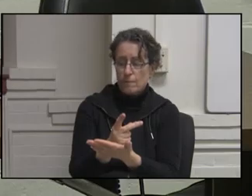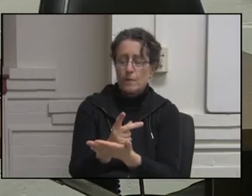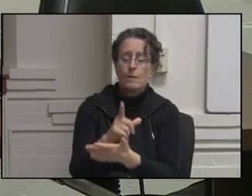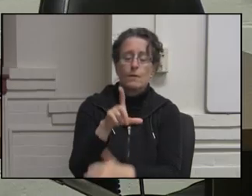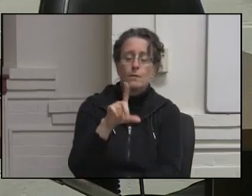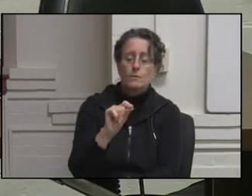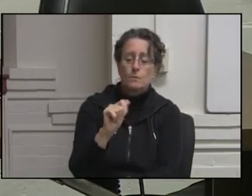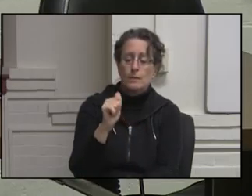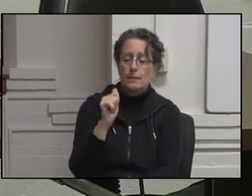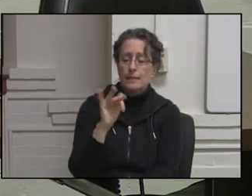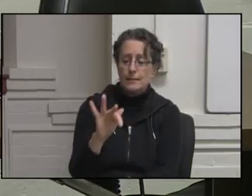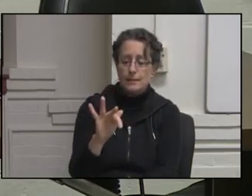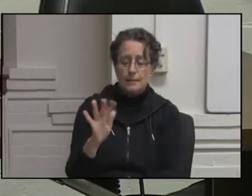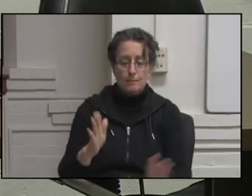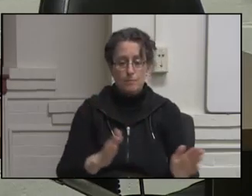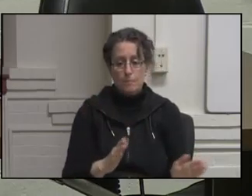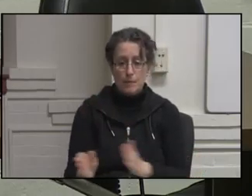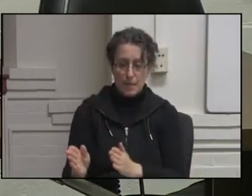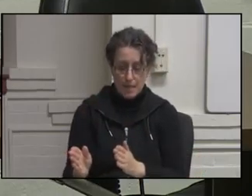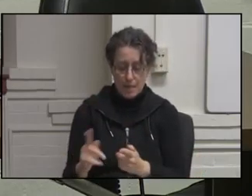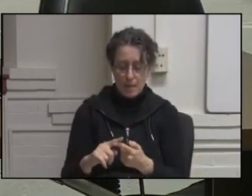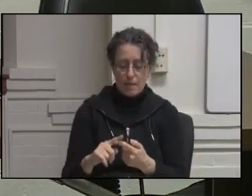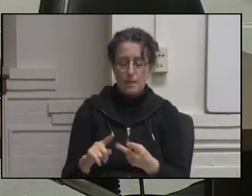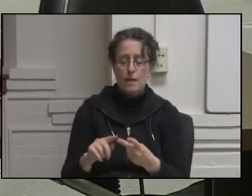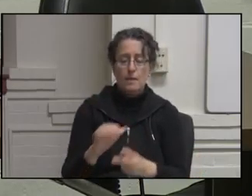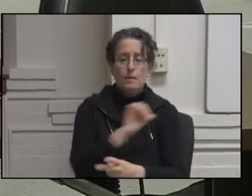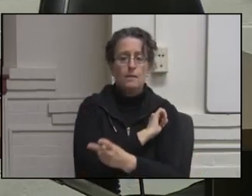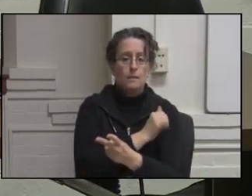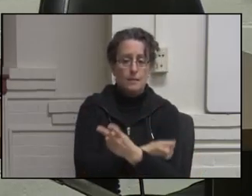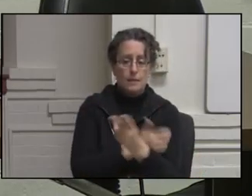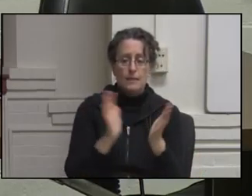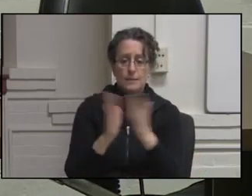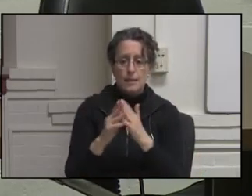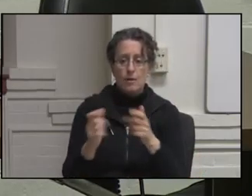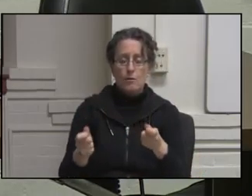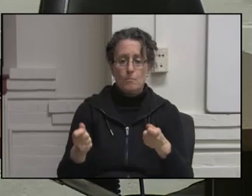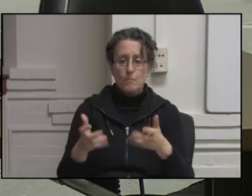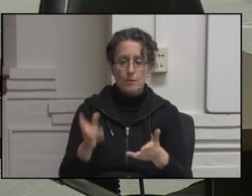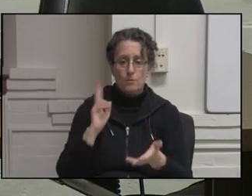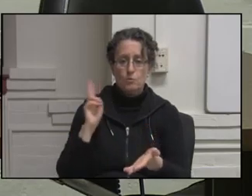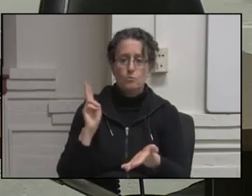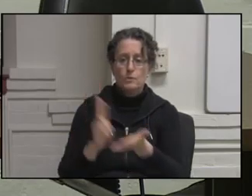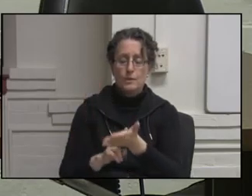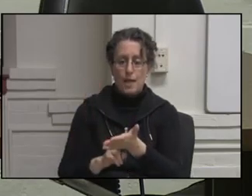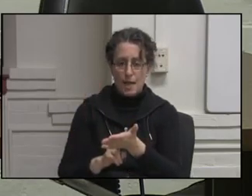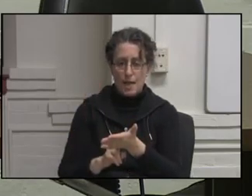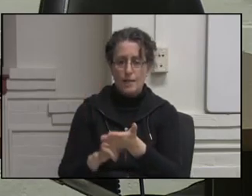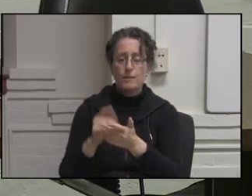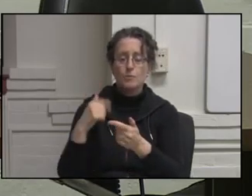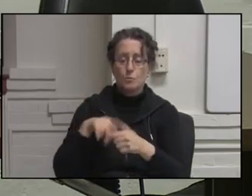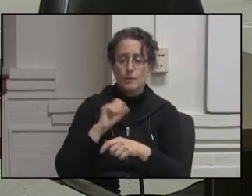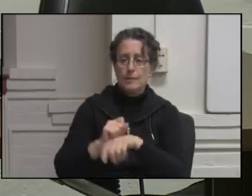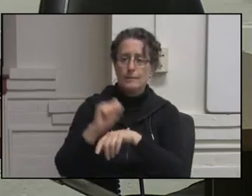2019 plan and authorize the town manager to sign it so we can submit it to the